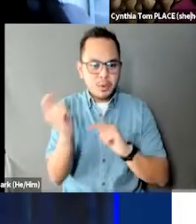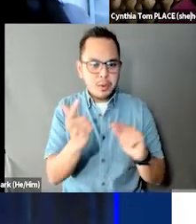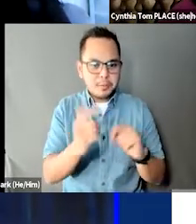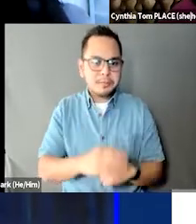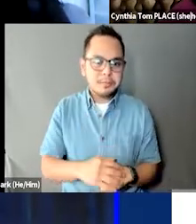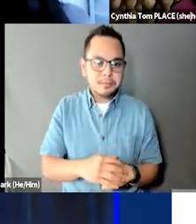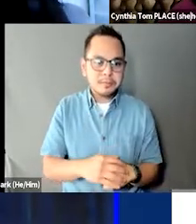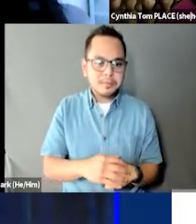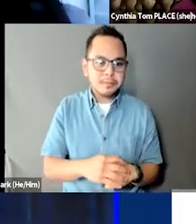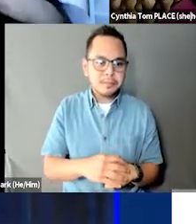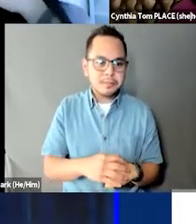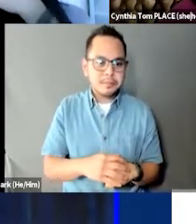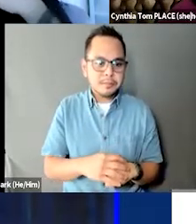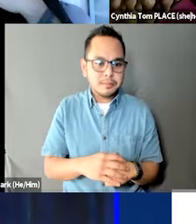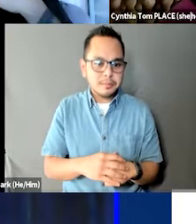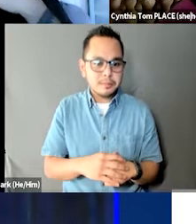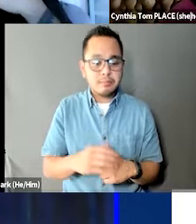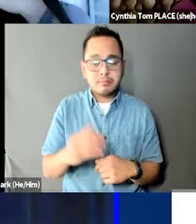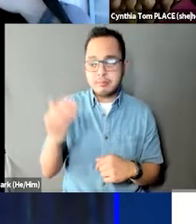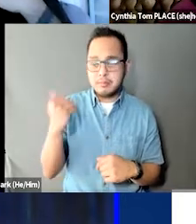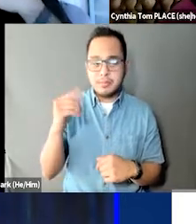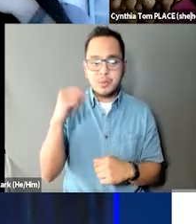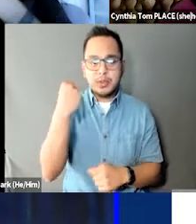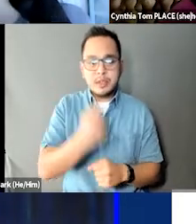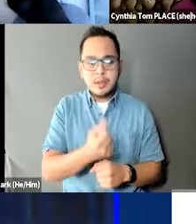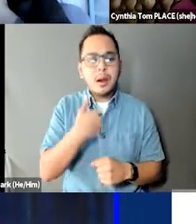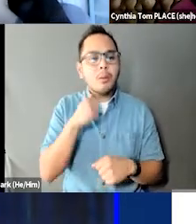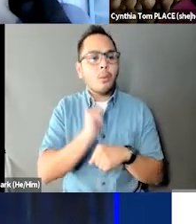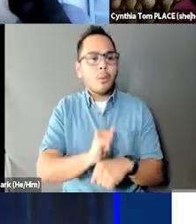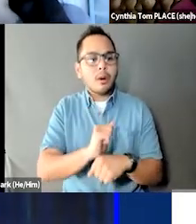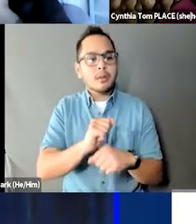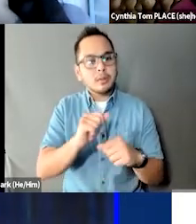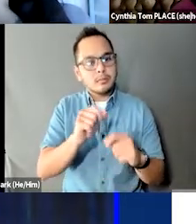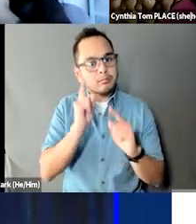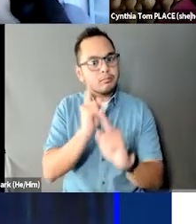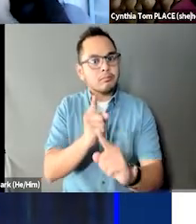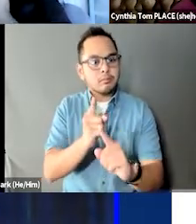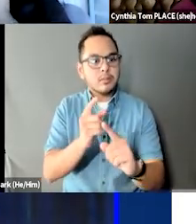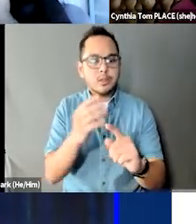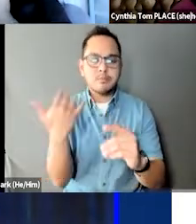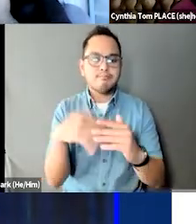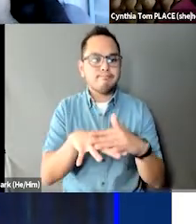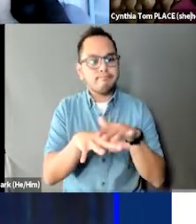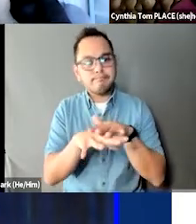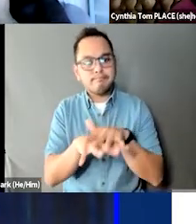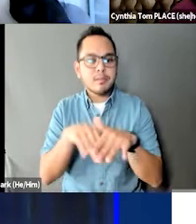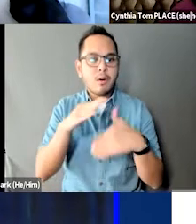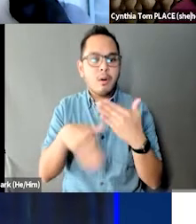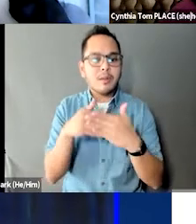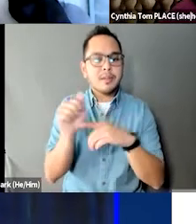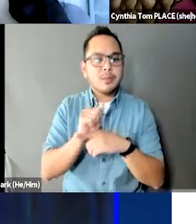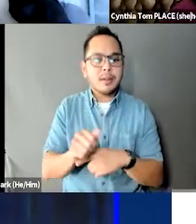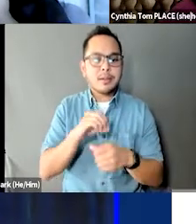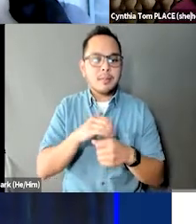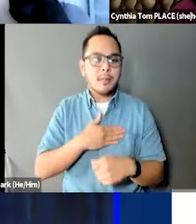So for the past 20 years, I've worked intentionally to integrate these types of practices into my work. What I discovered